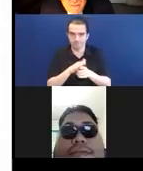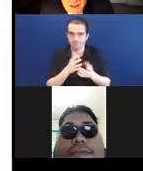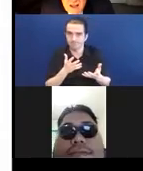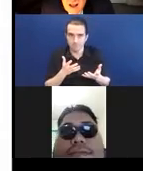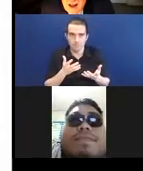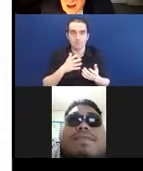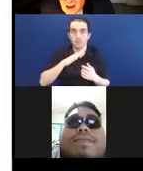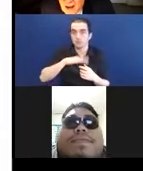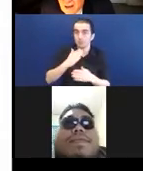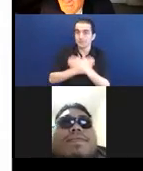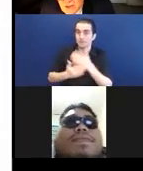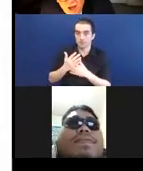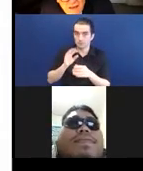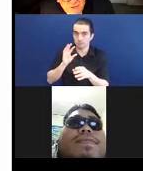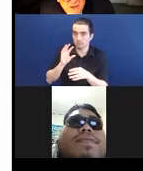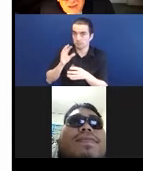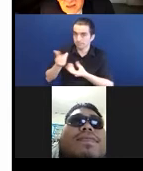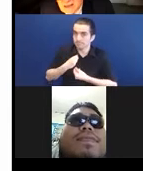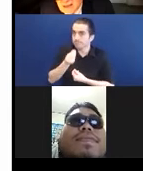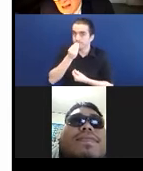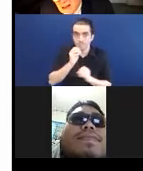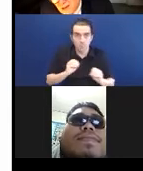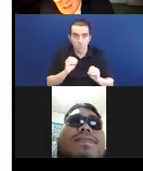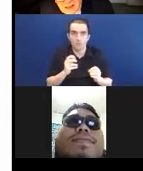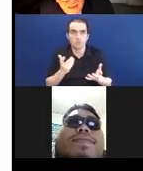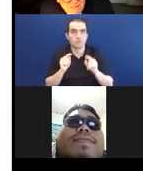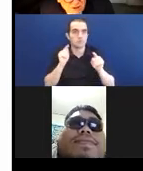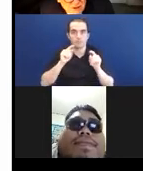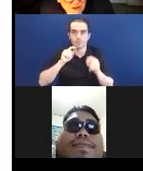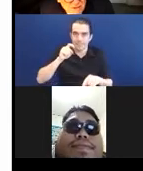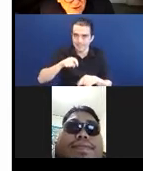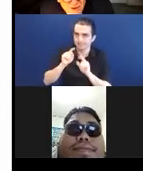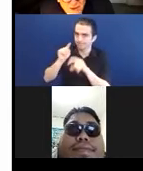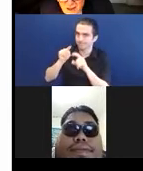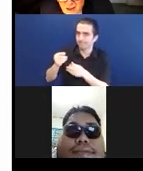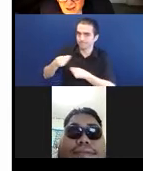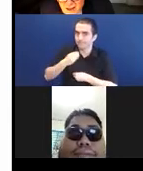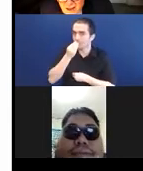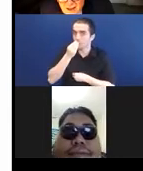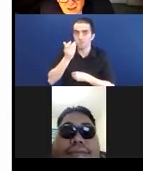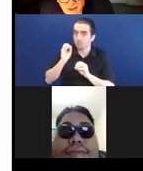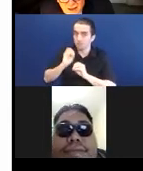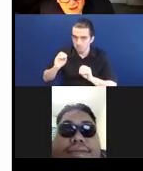cards. Staff absences and illnesses, because they were not